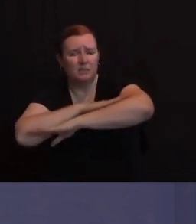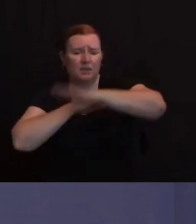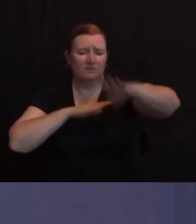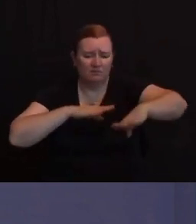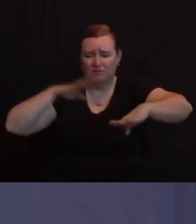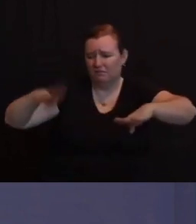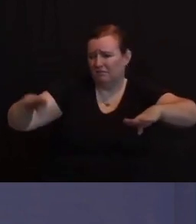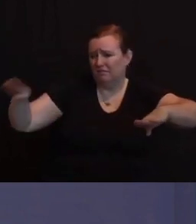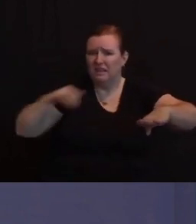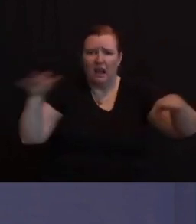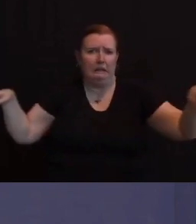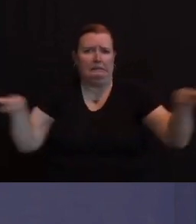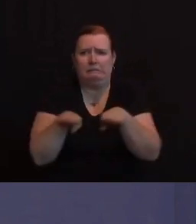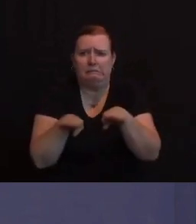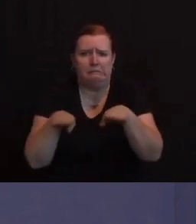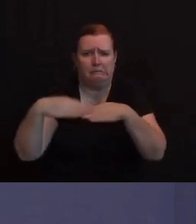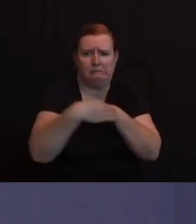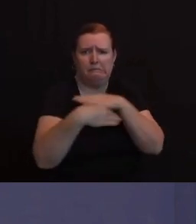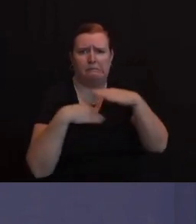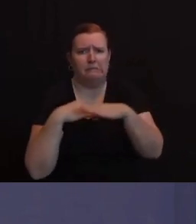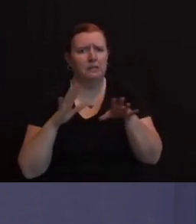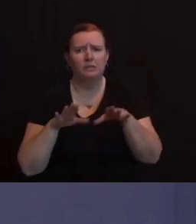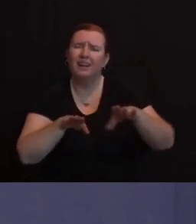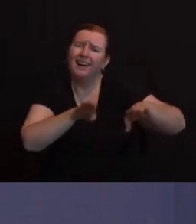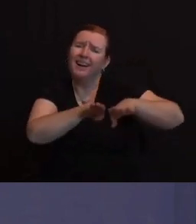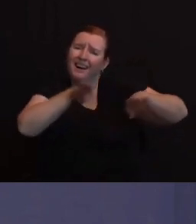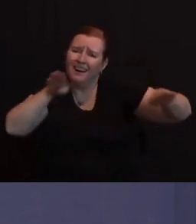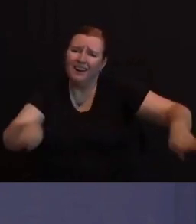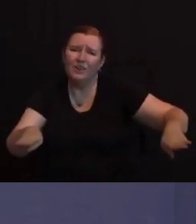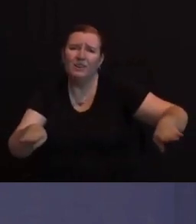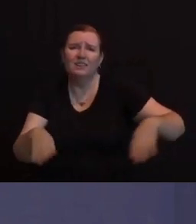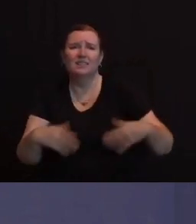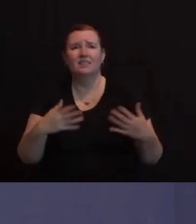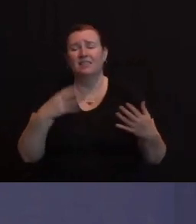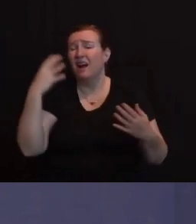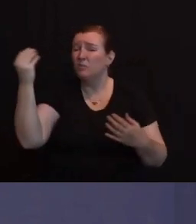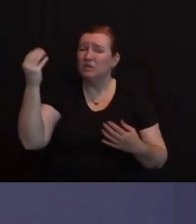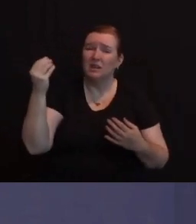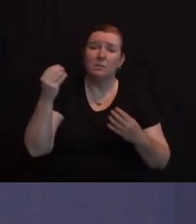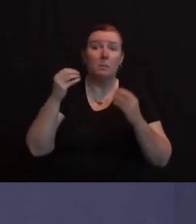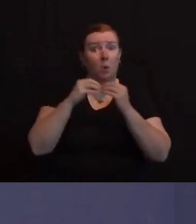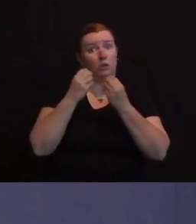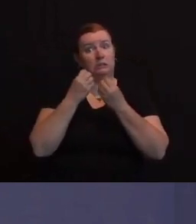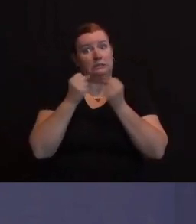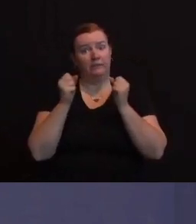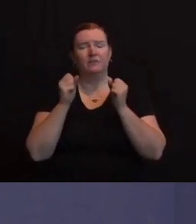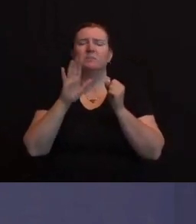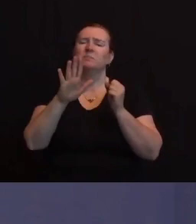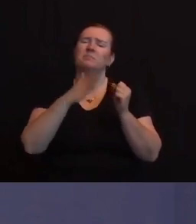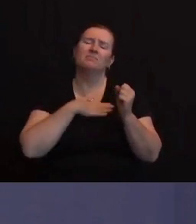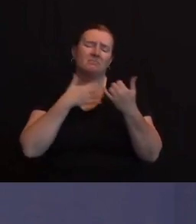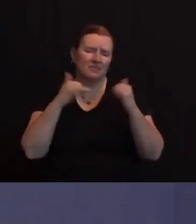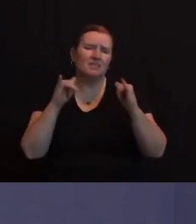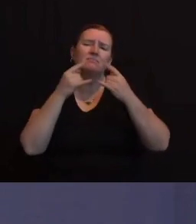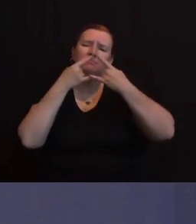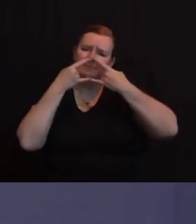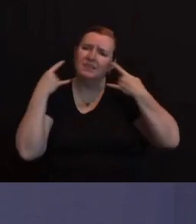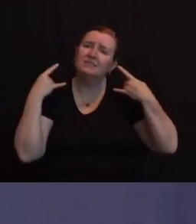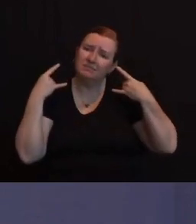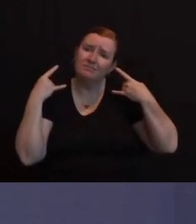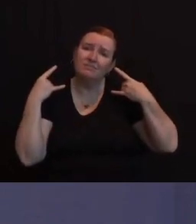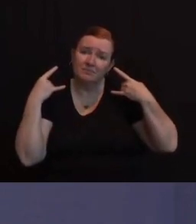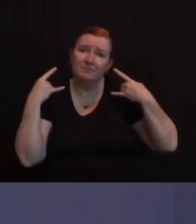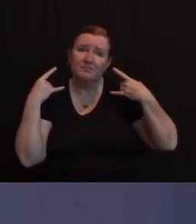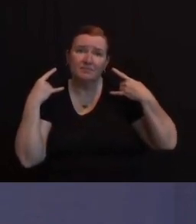Being outdoor does not eliminate the need to wear a mask or to social distance. Remind invited guests to stay home if